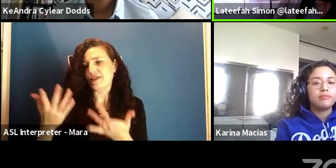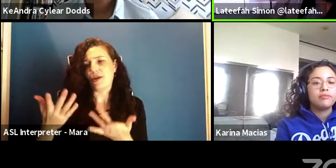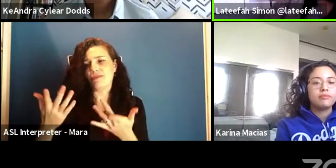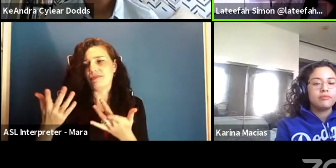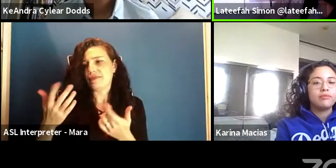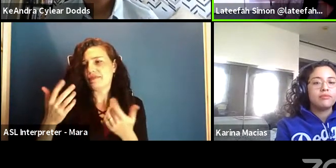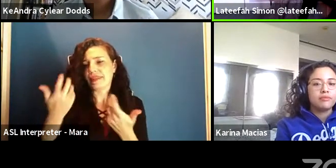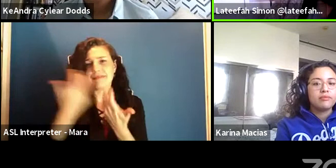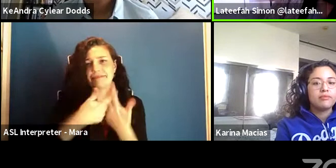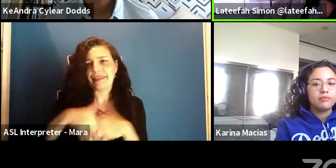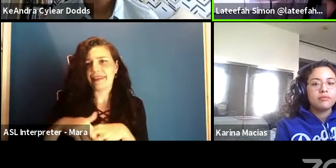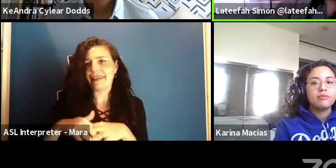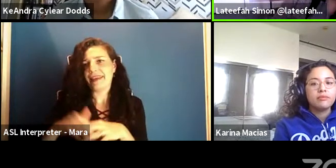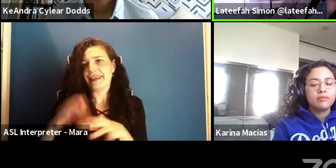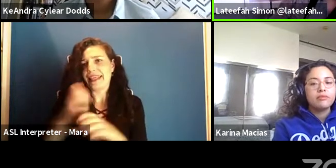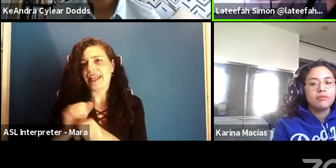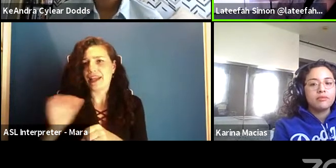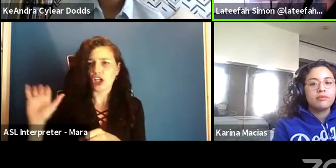that.